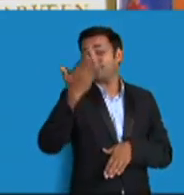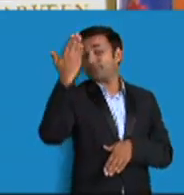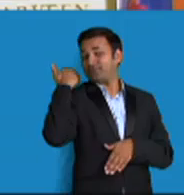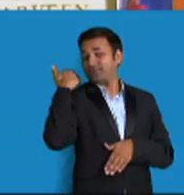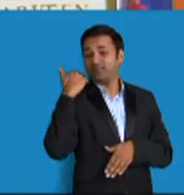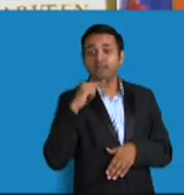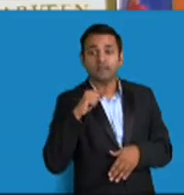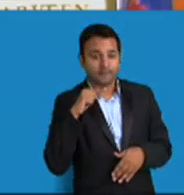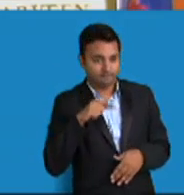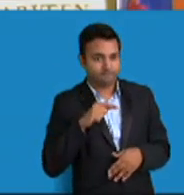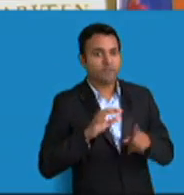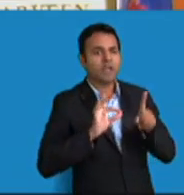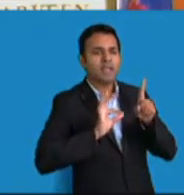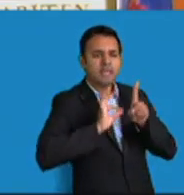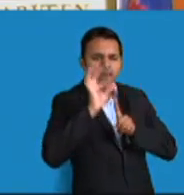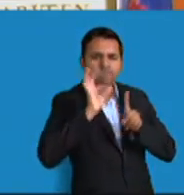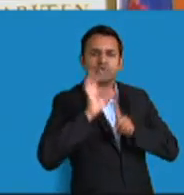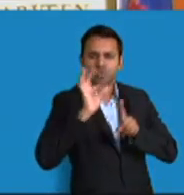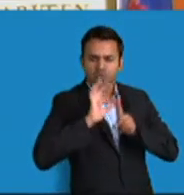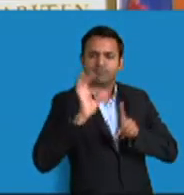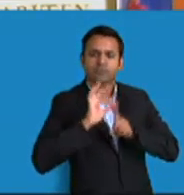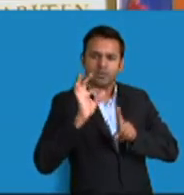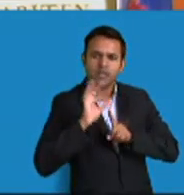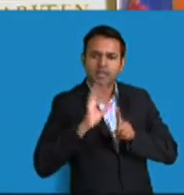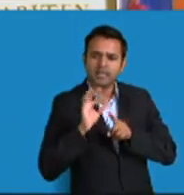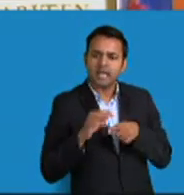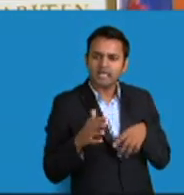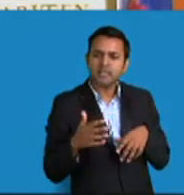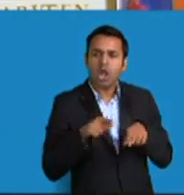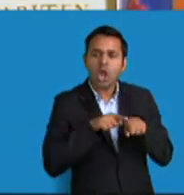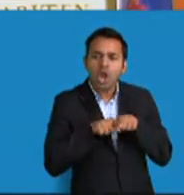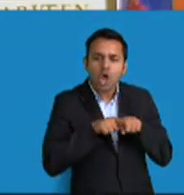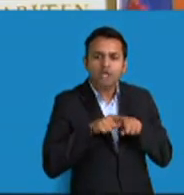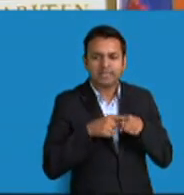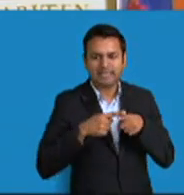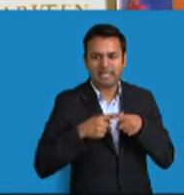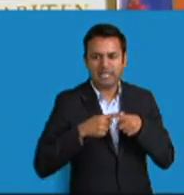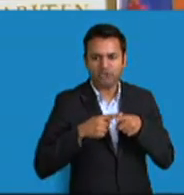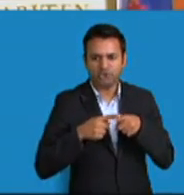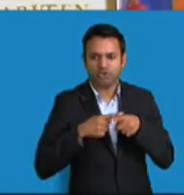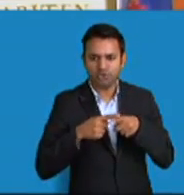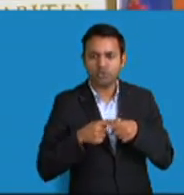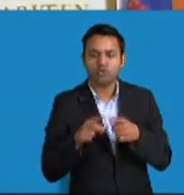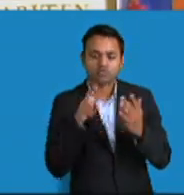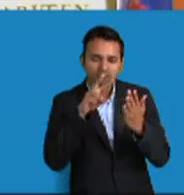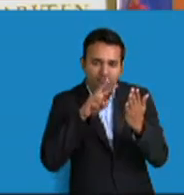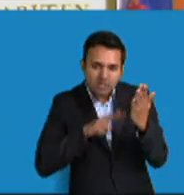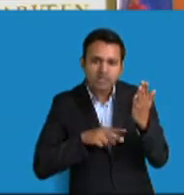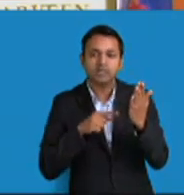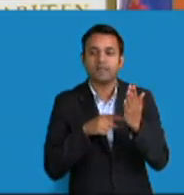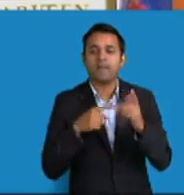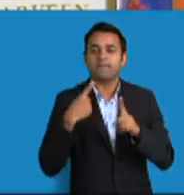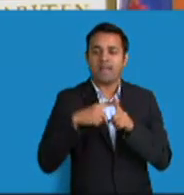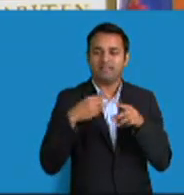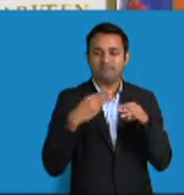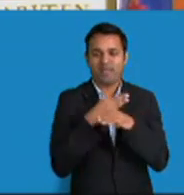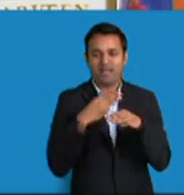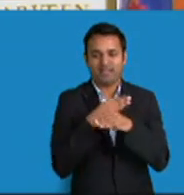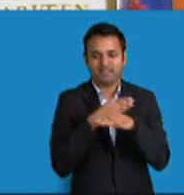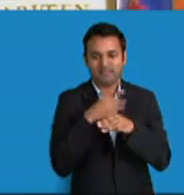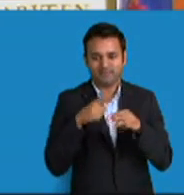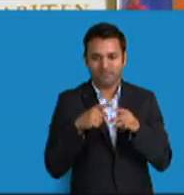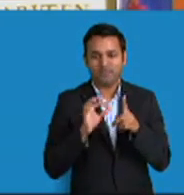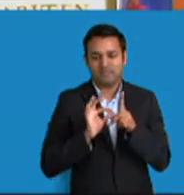improve literacy and numeracy amongst our children in lower primary schools. Madam Speaker, the foundation is primary